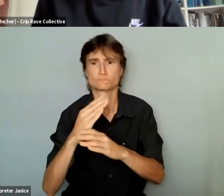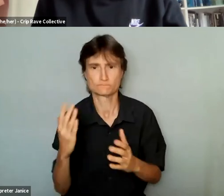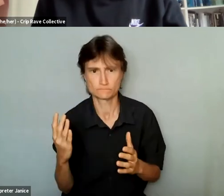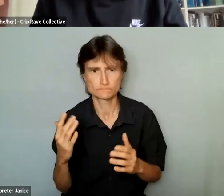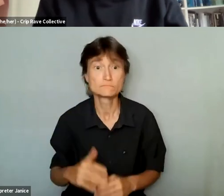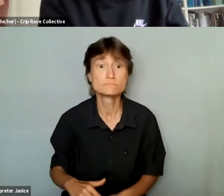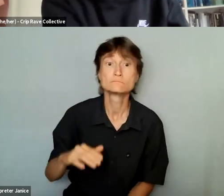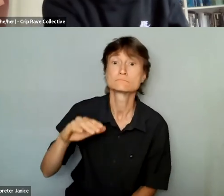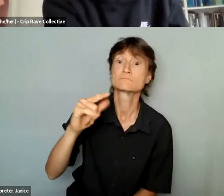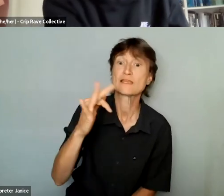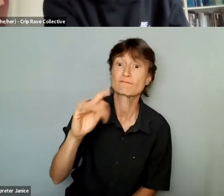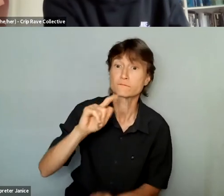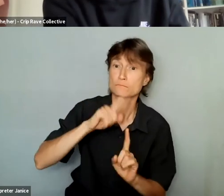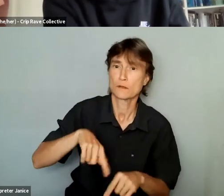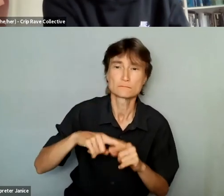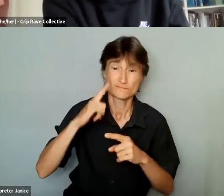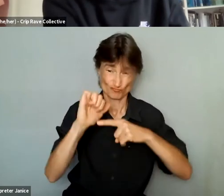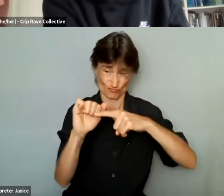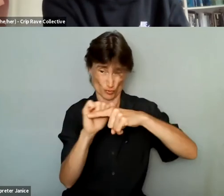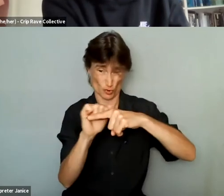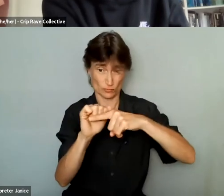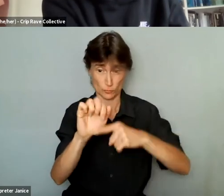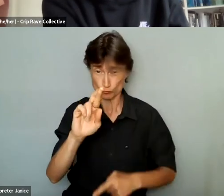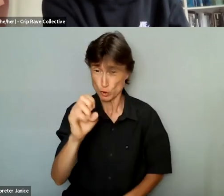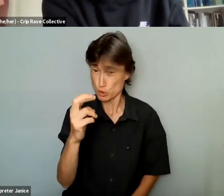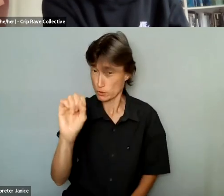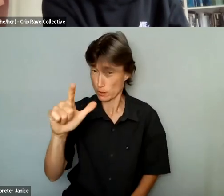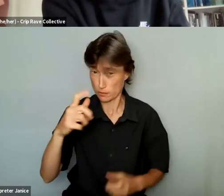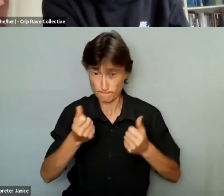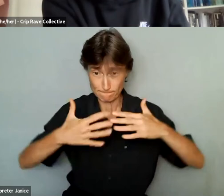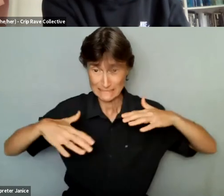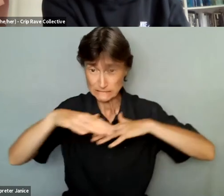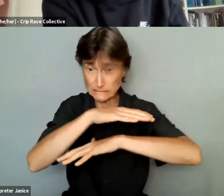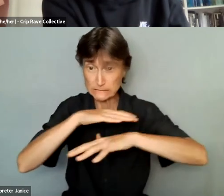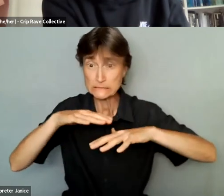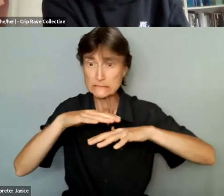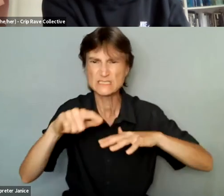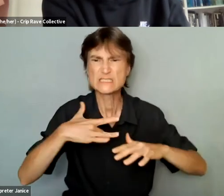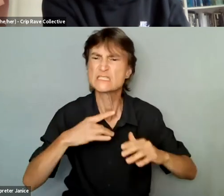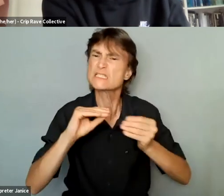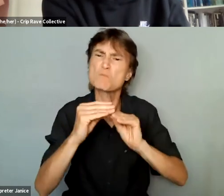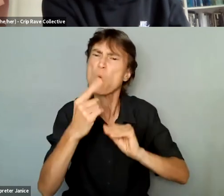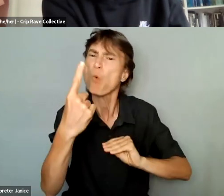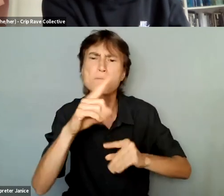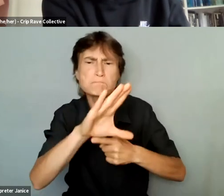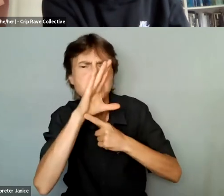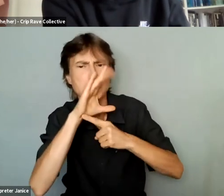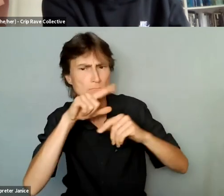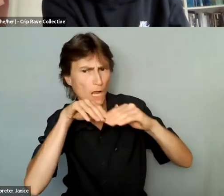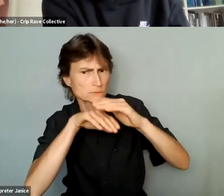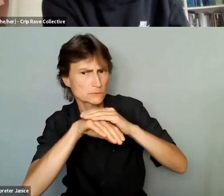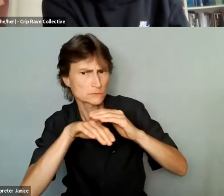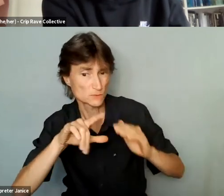accessing rehearsal studio spaces, the biggest barrier is not knowing